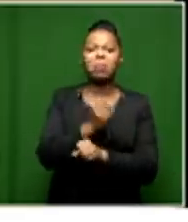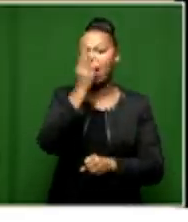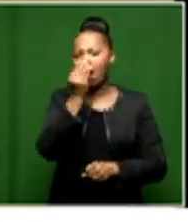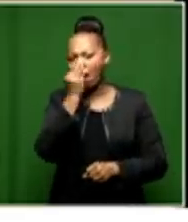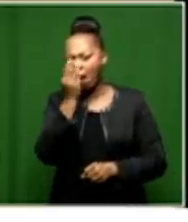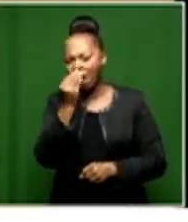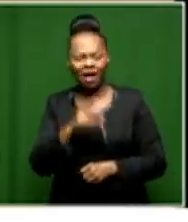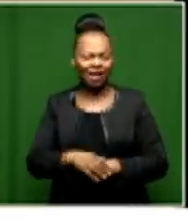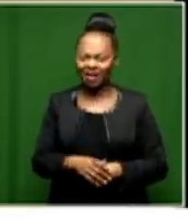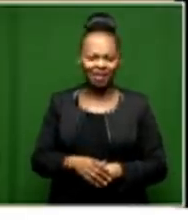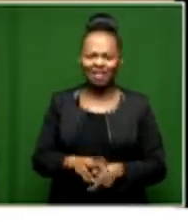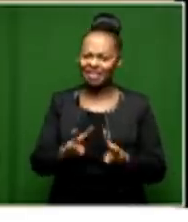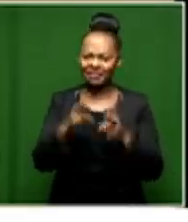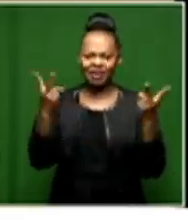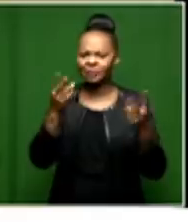much worse potential